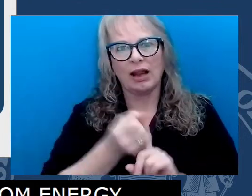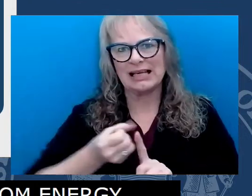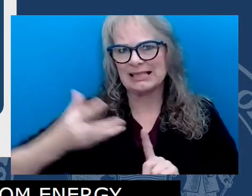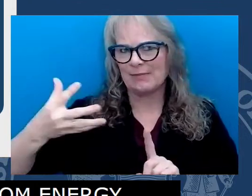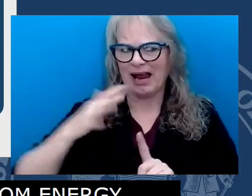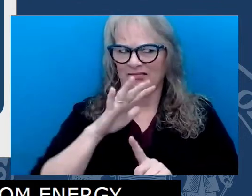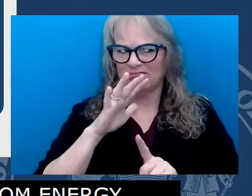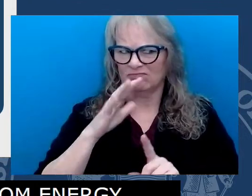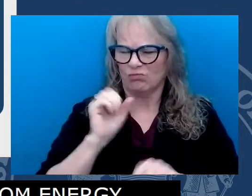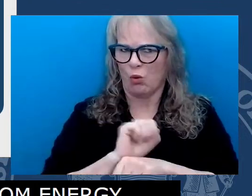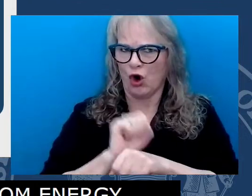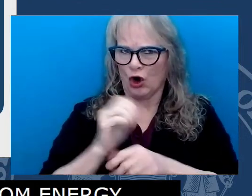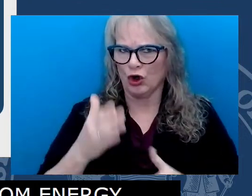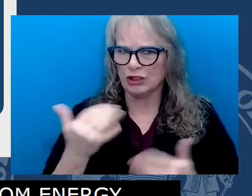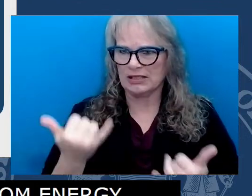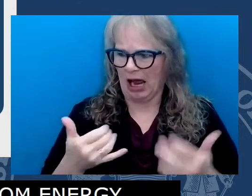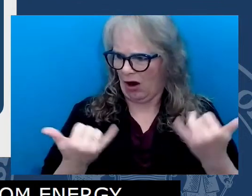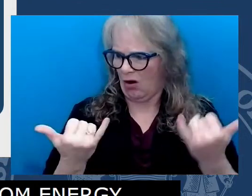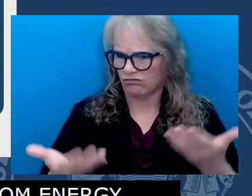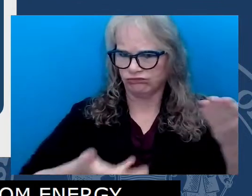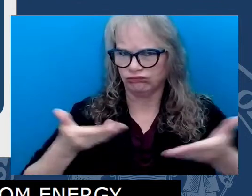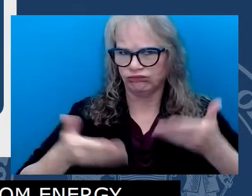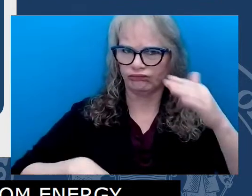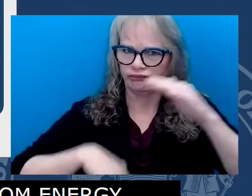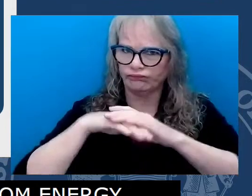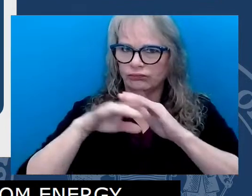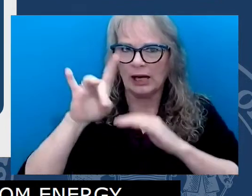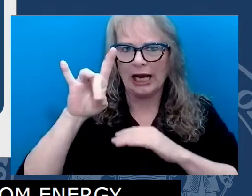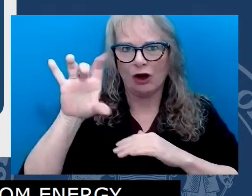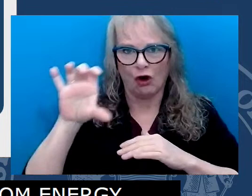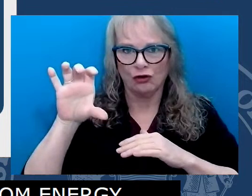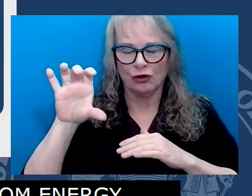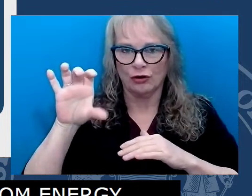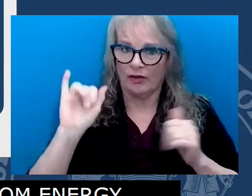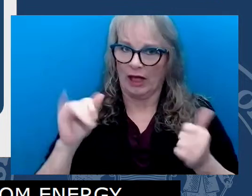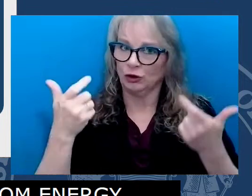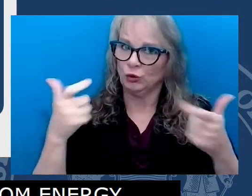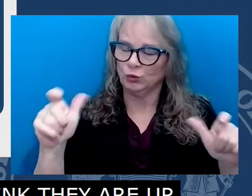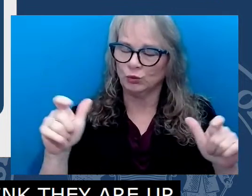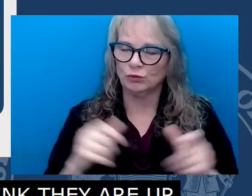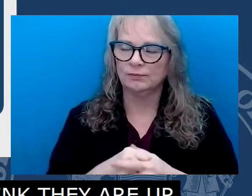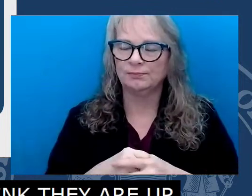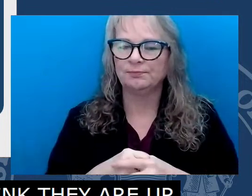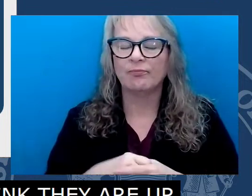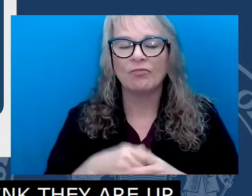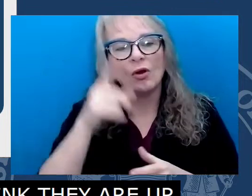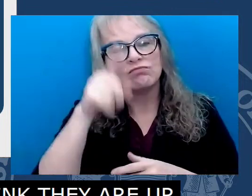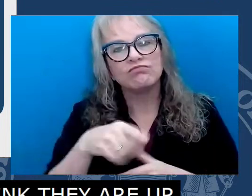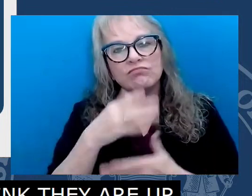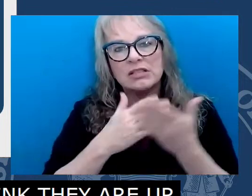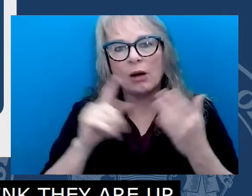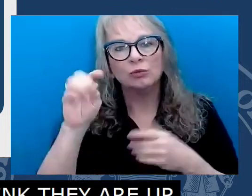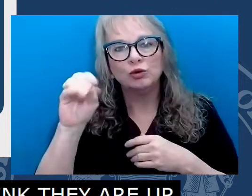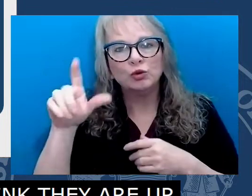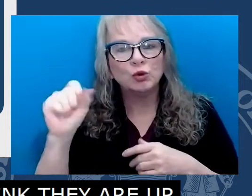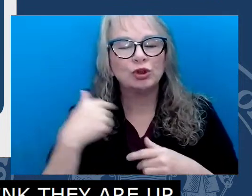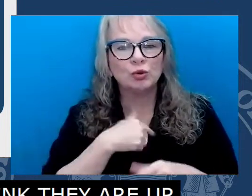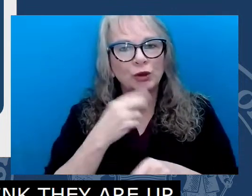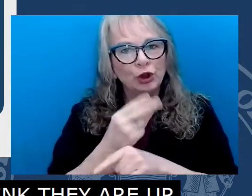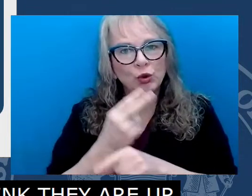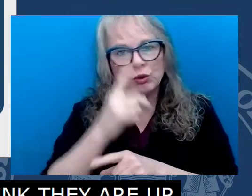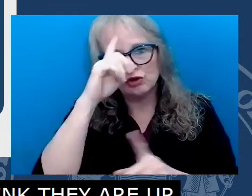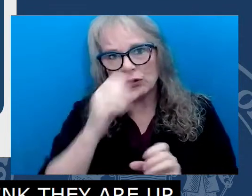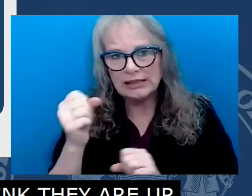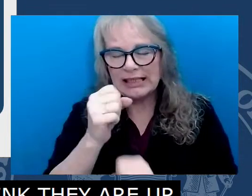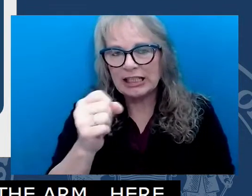about 800 employees there, which is a big shot in the arm. So here are some of the tools that we use. Our strategic fund,